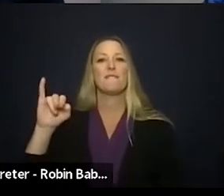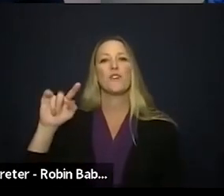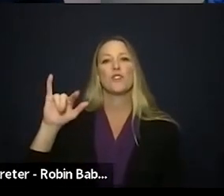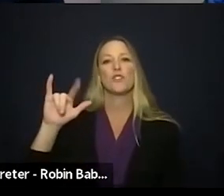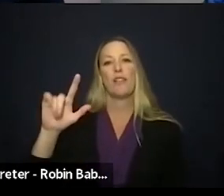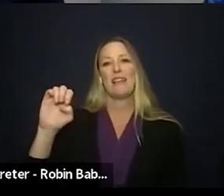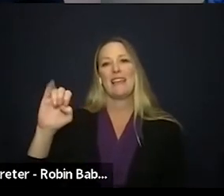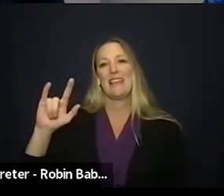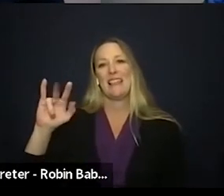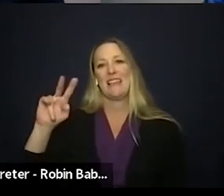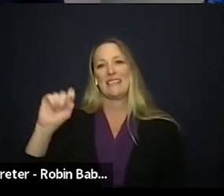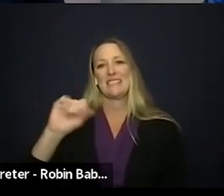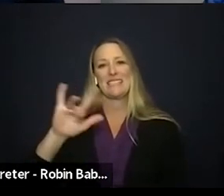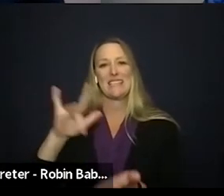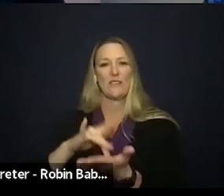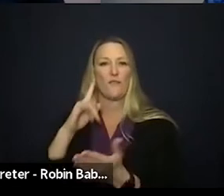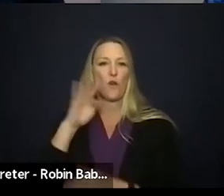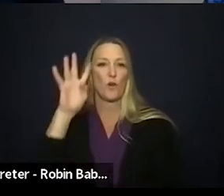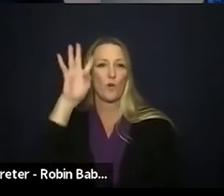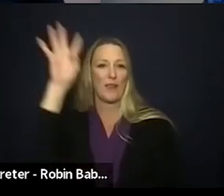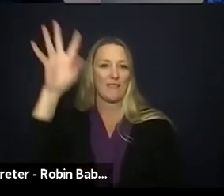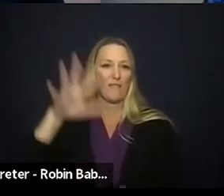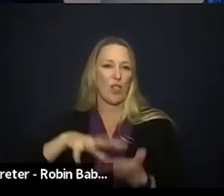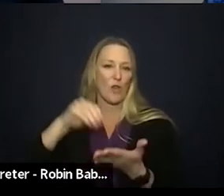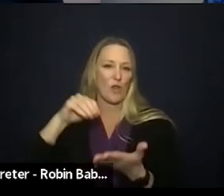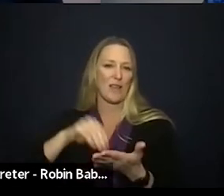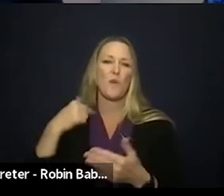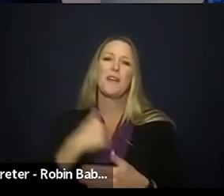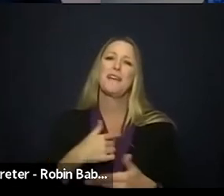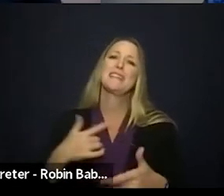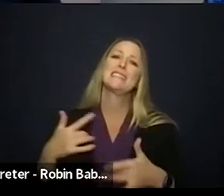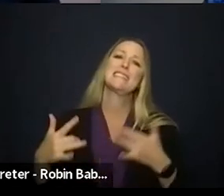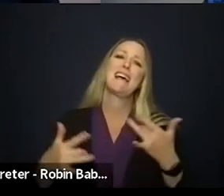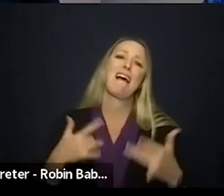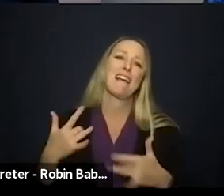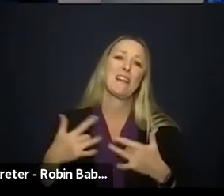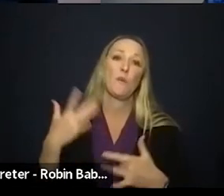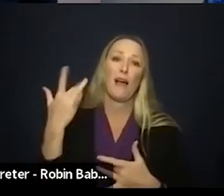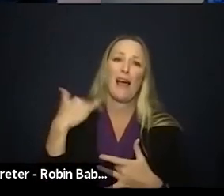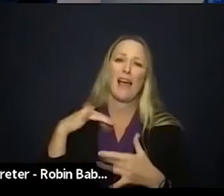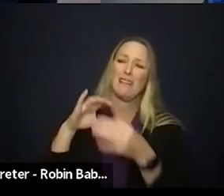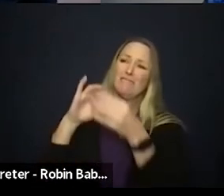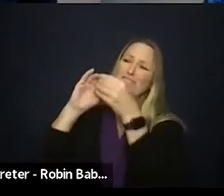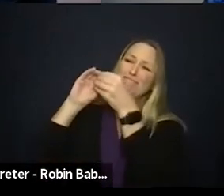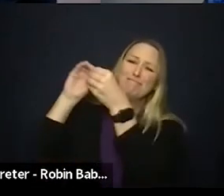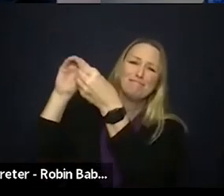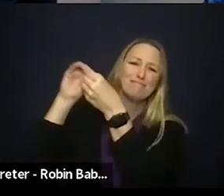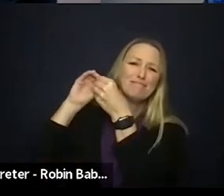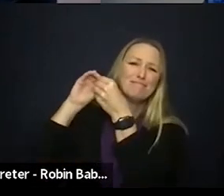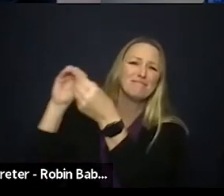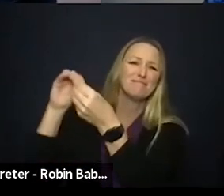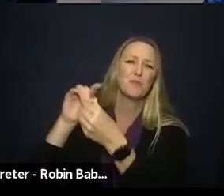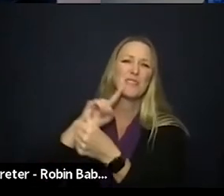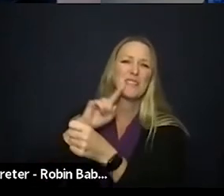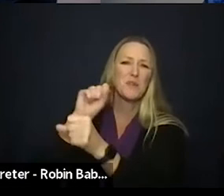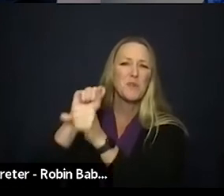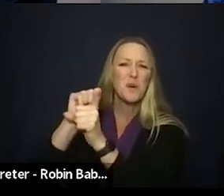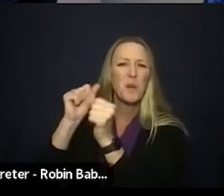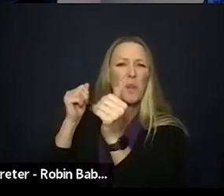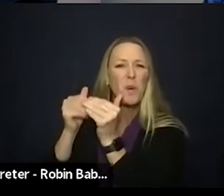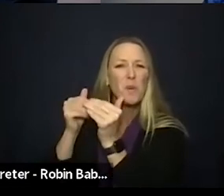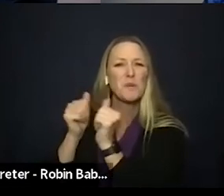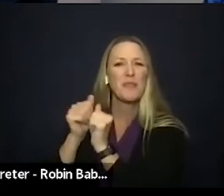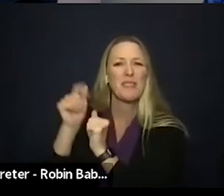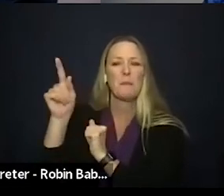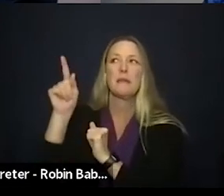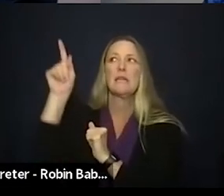for creative learning and we're really excited about this because we worked closely with virgil on the name of this facility he gave